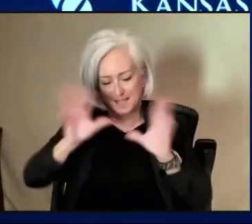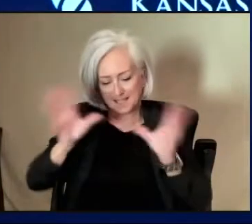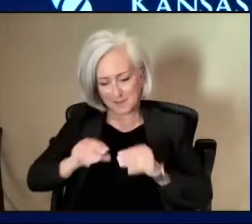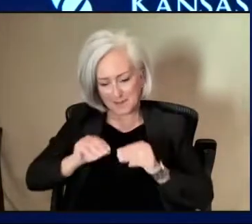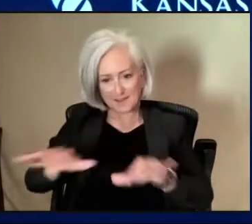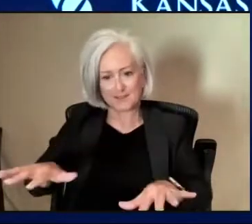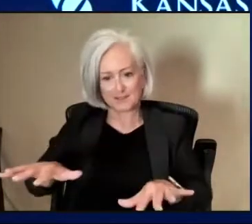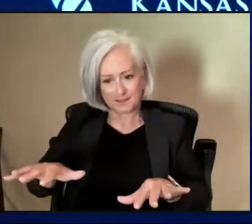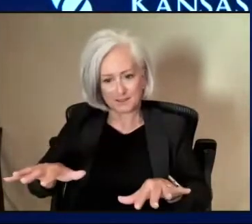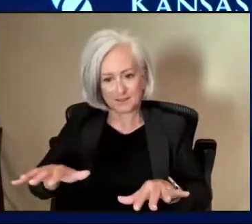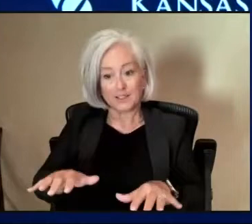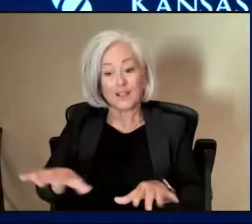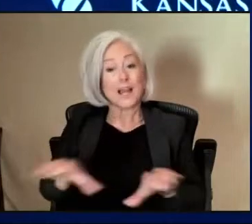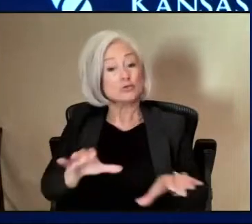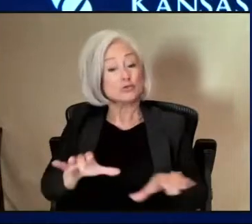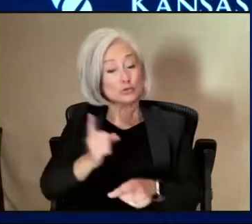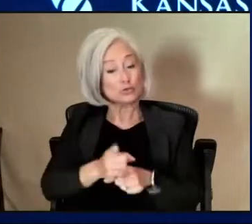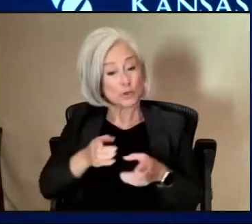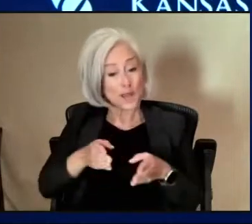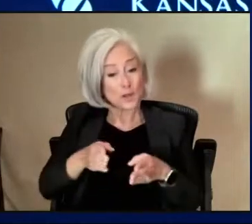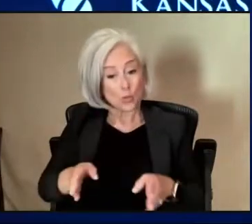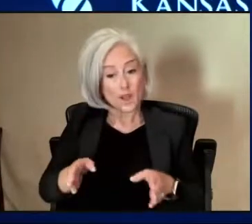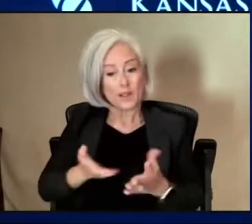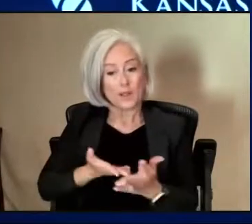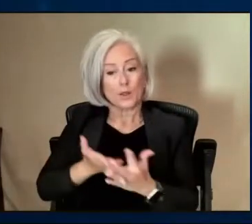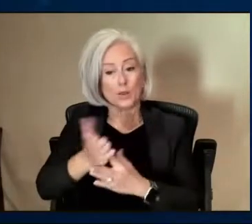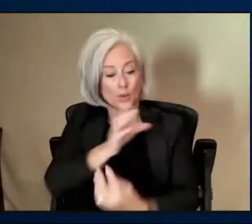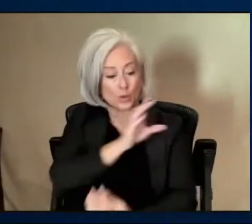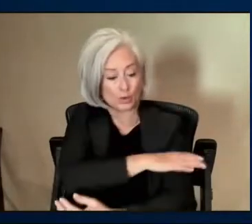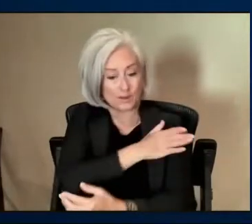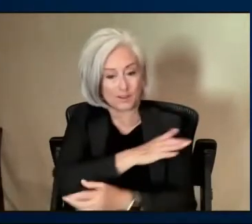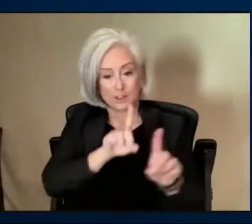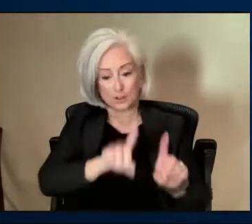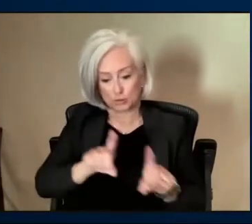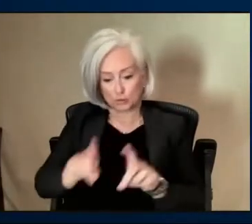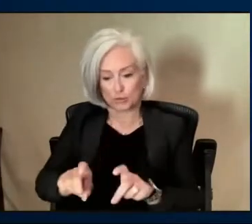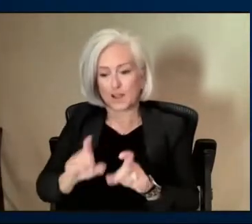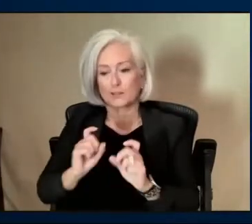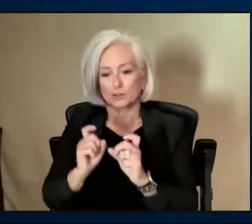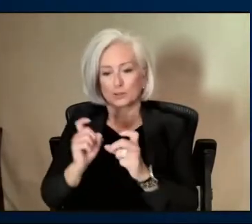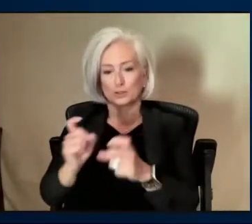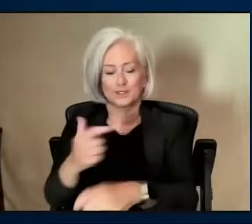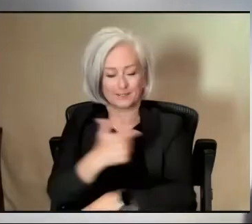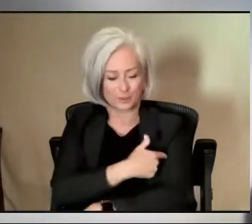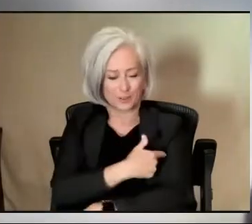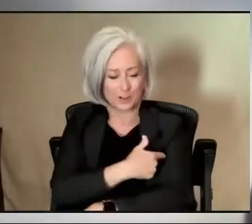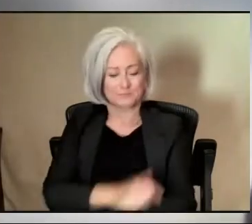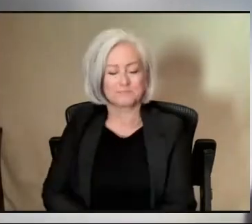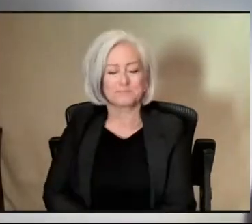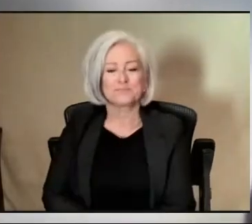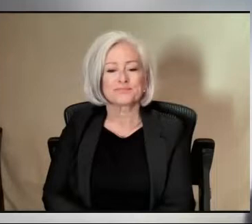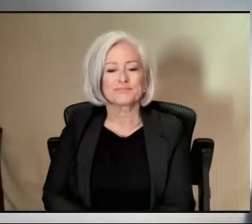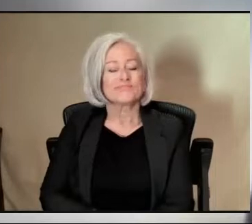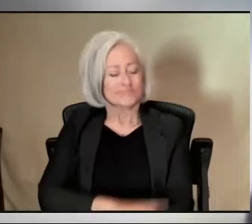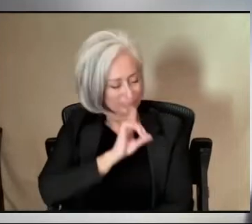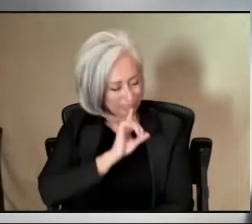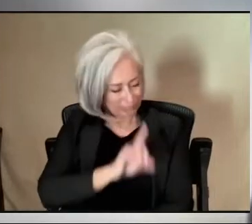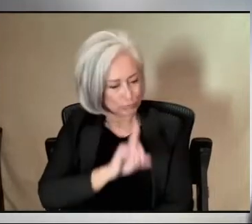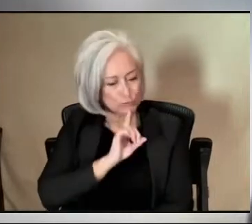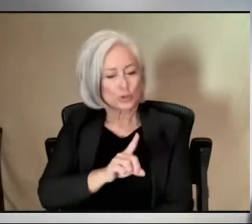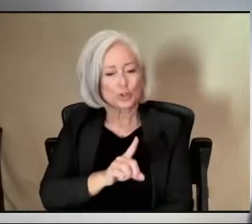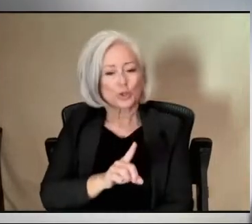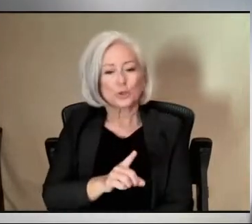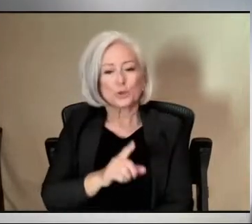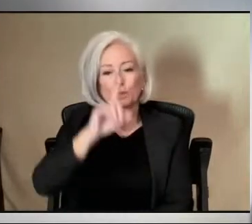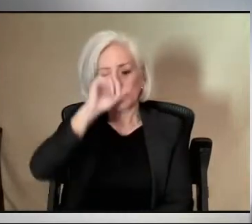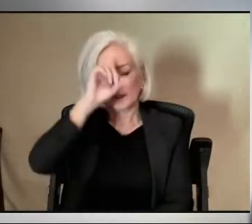the vaccines so we can get the shots into the arms of our patients. Yeah, absolutely. And, I say this next statement by way